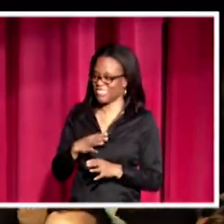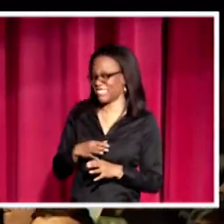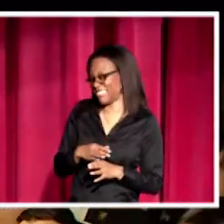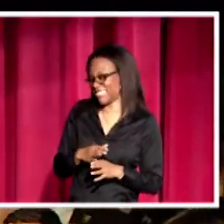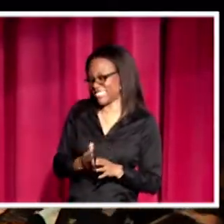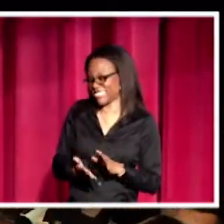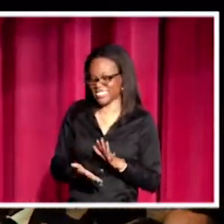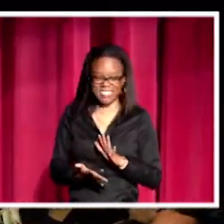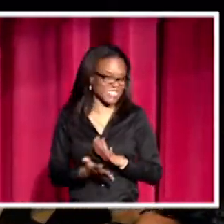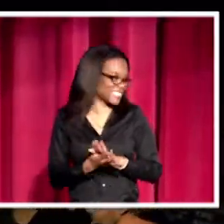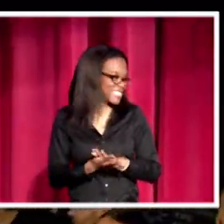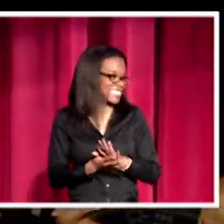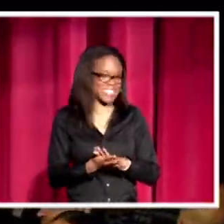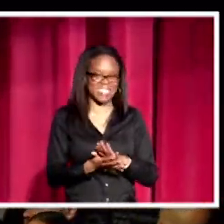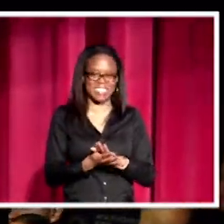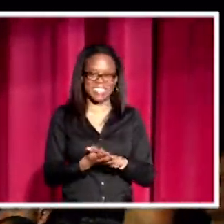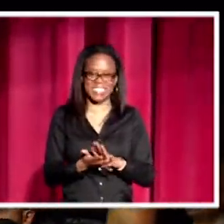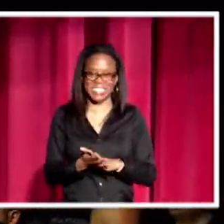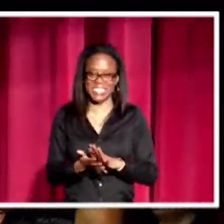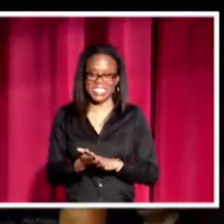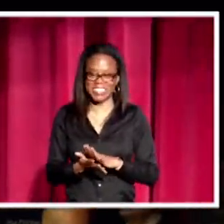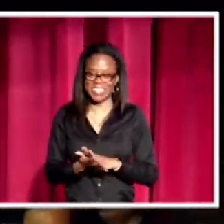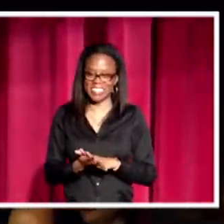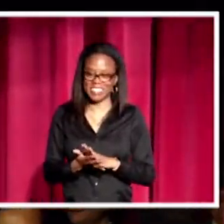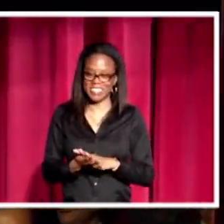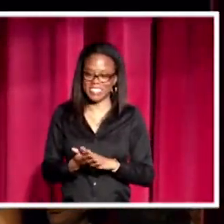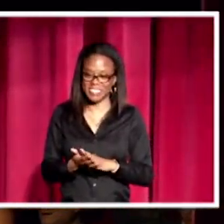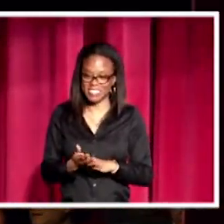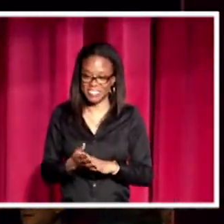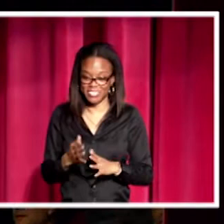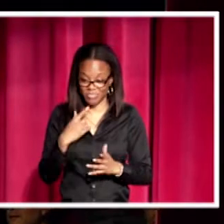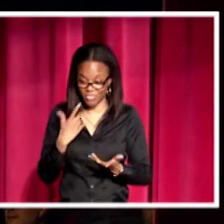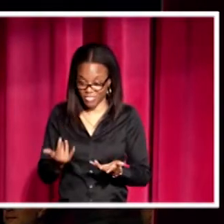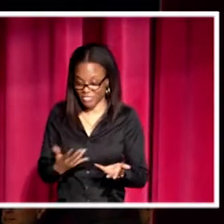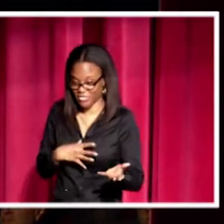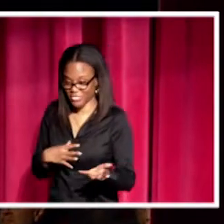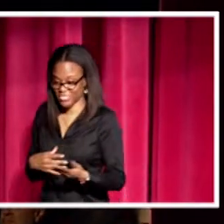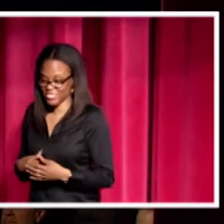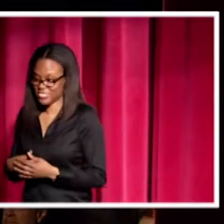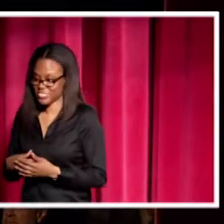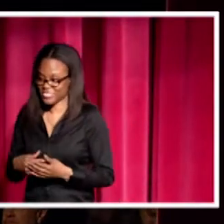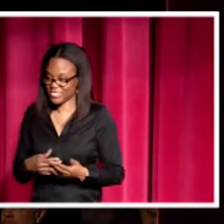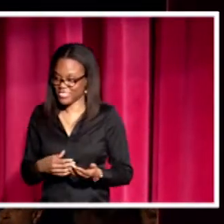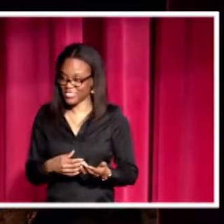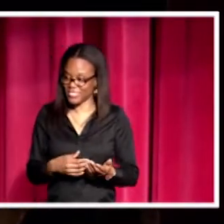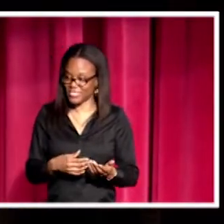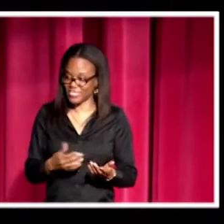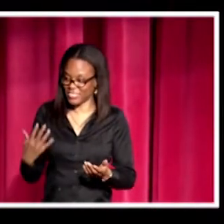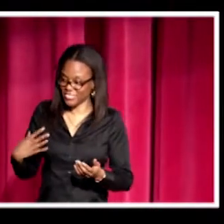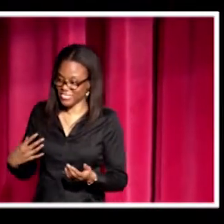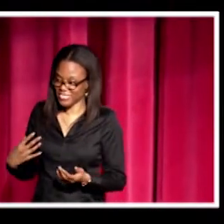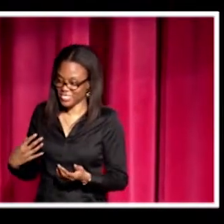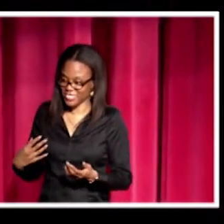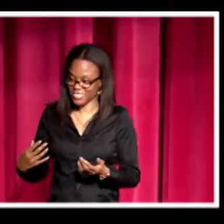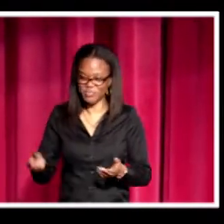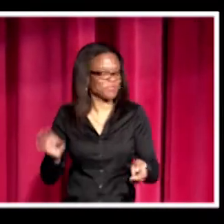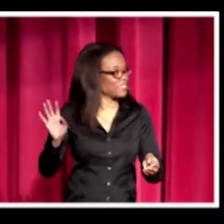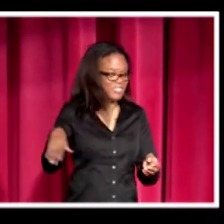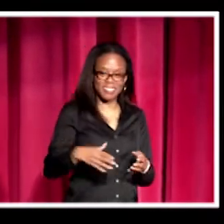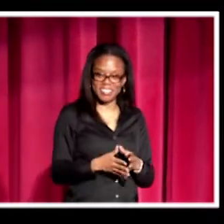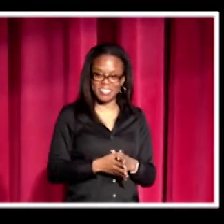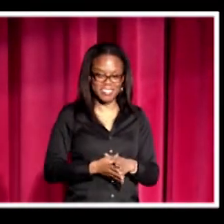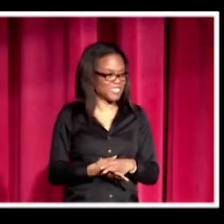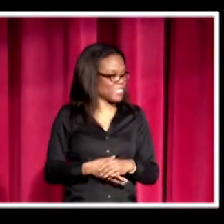Some people may think we're moving too quickly or that we're trying to free up land. But let me say this, so let me be